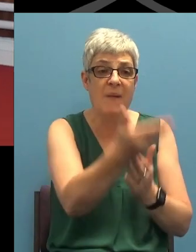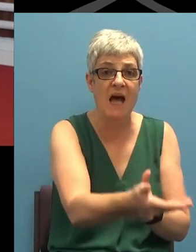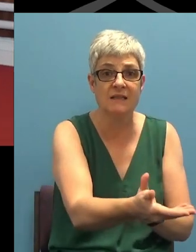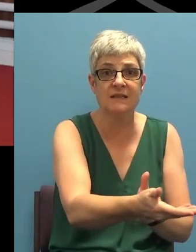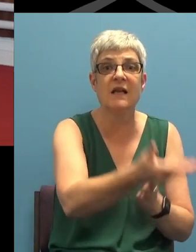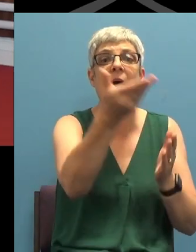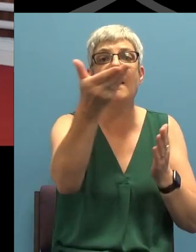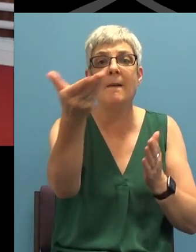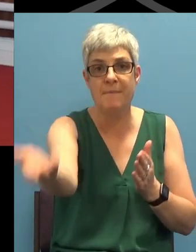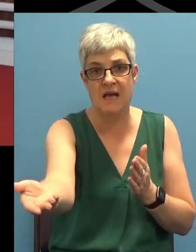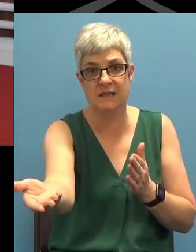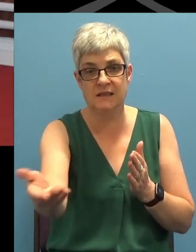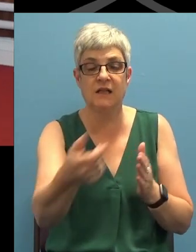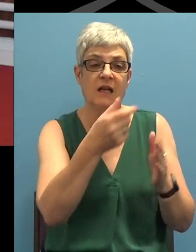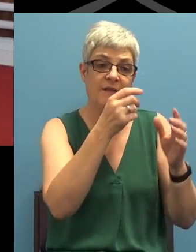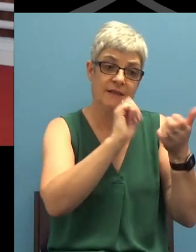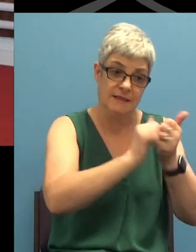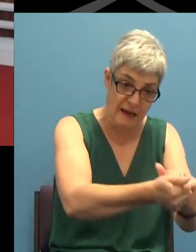onto his church.